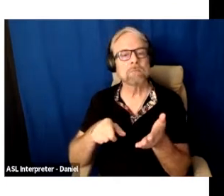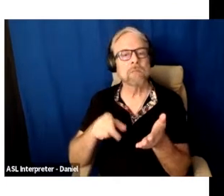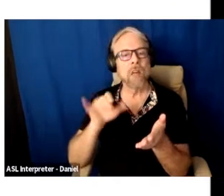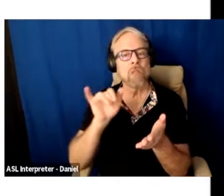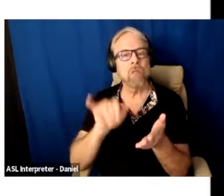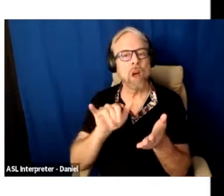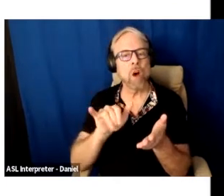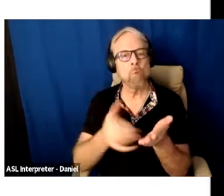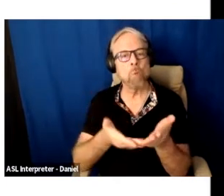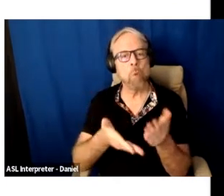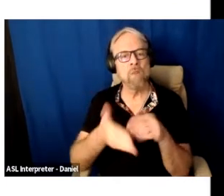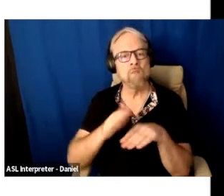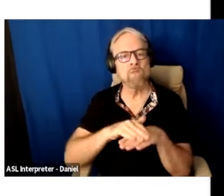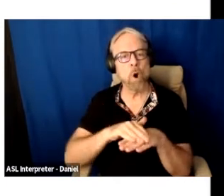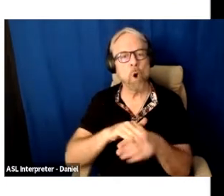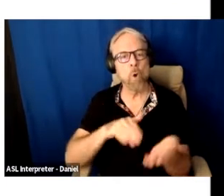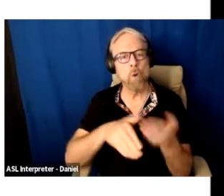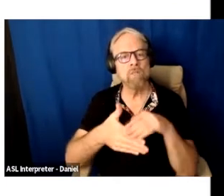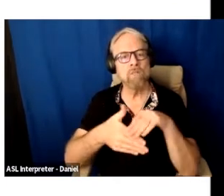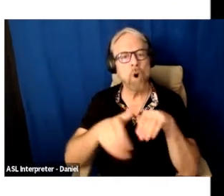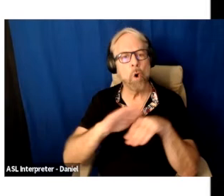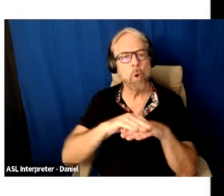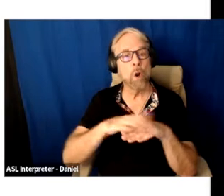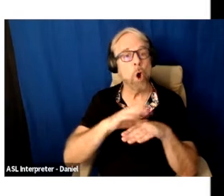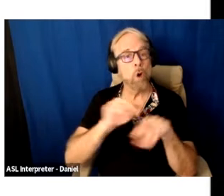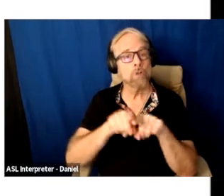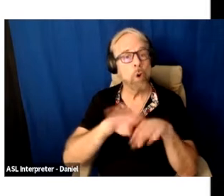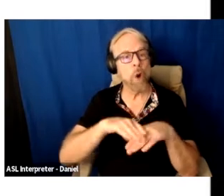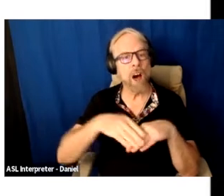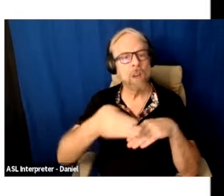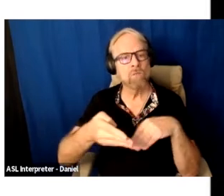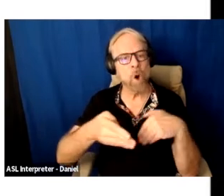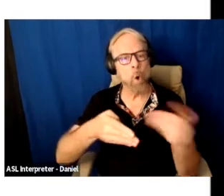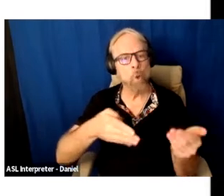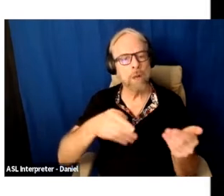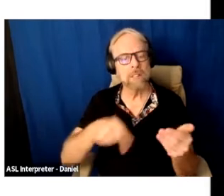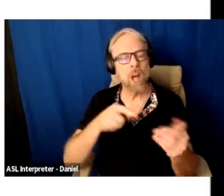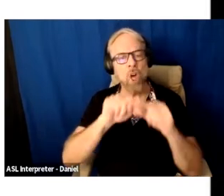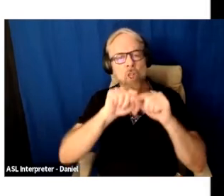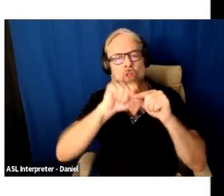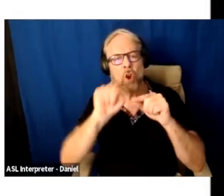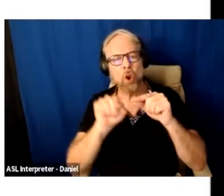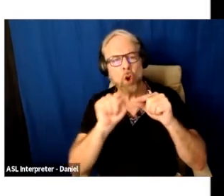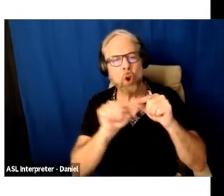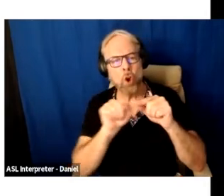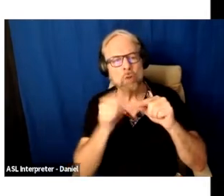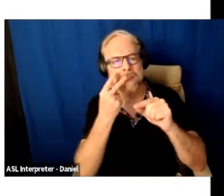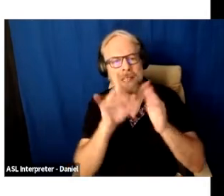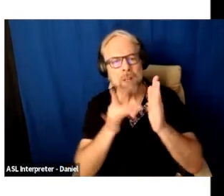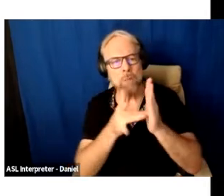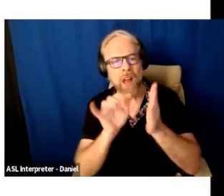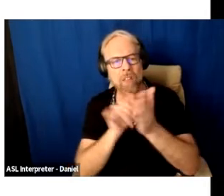and unfold itself. Those curls that we see in the middle are